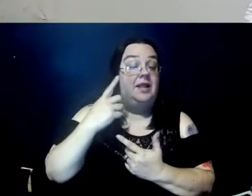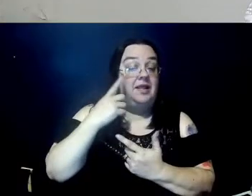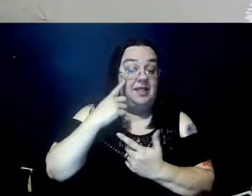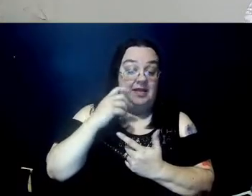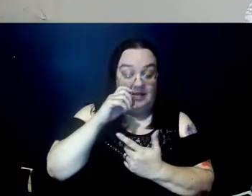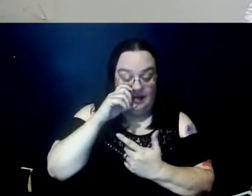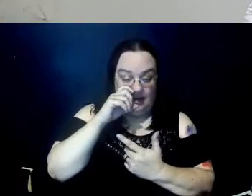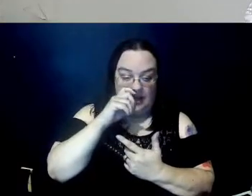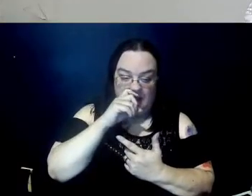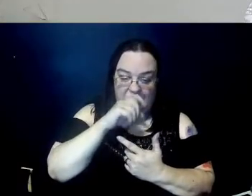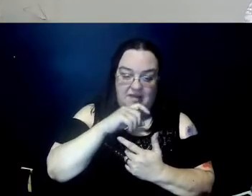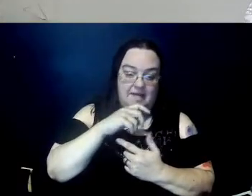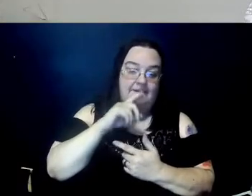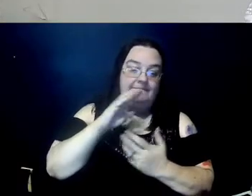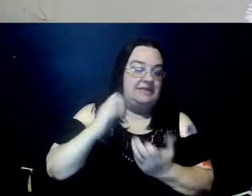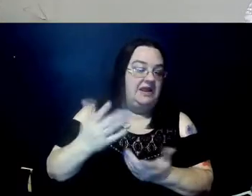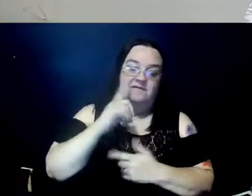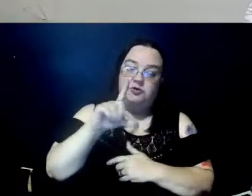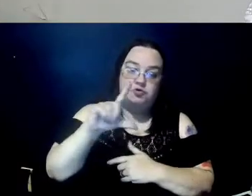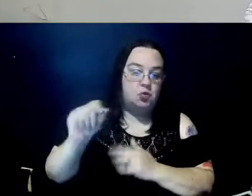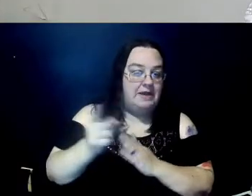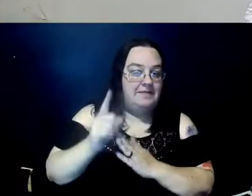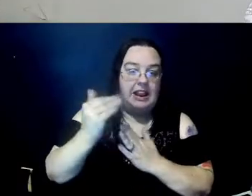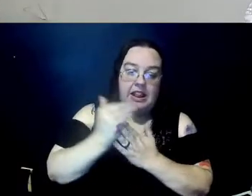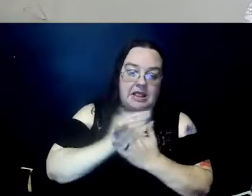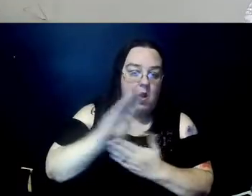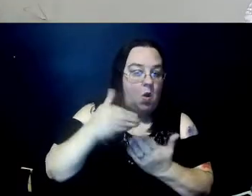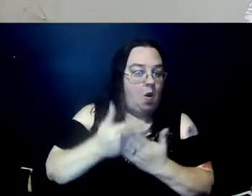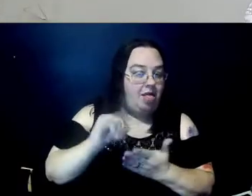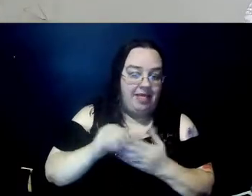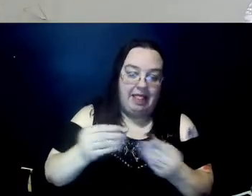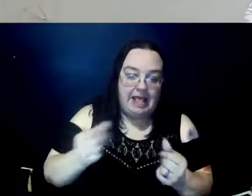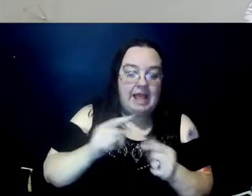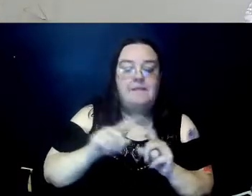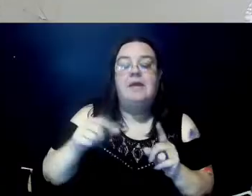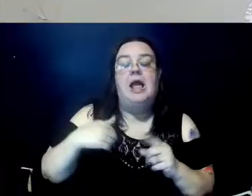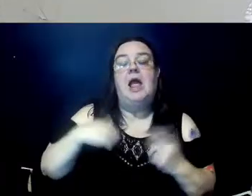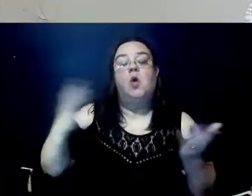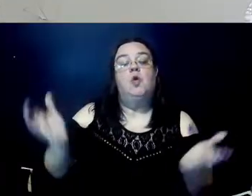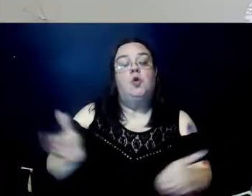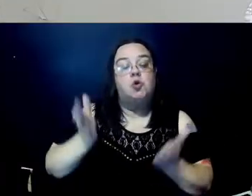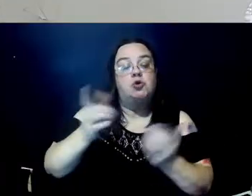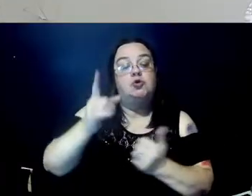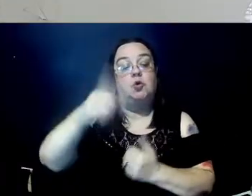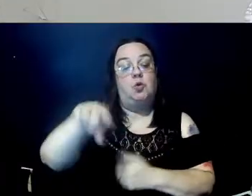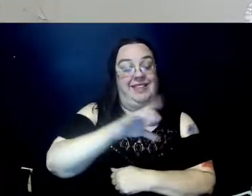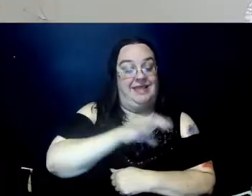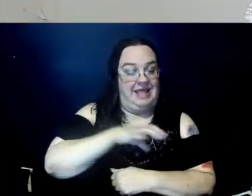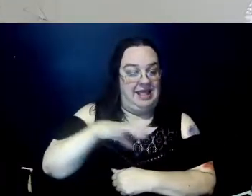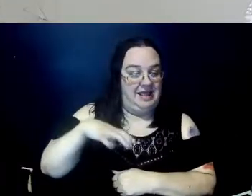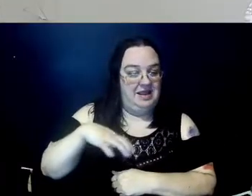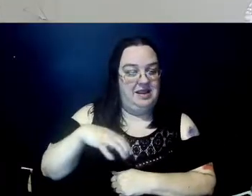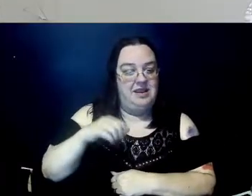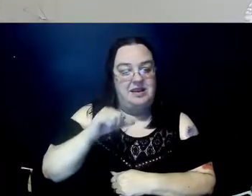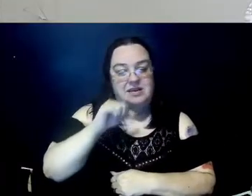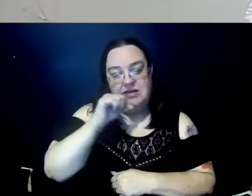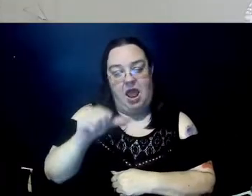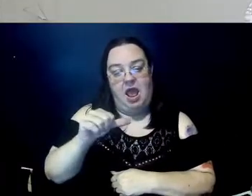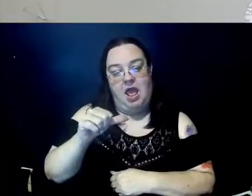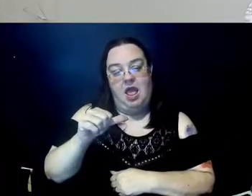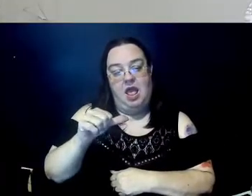20 minutes listing all the land. So I urge this council to not abdicate